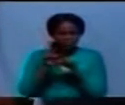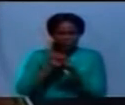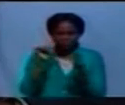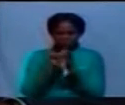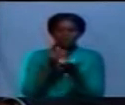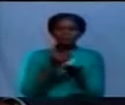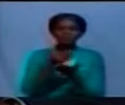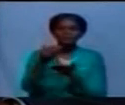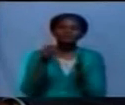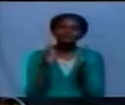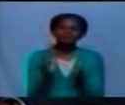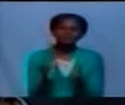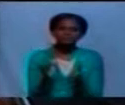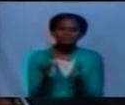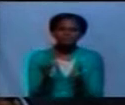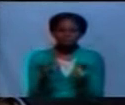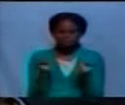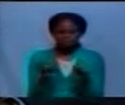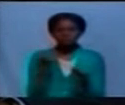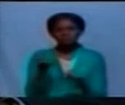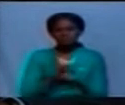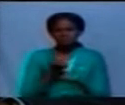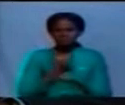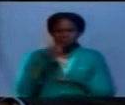particular customer, I can only invest